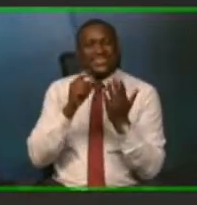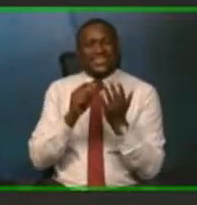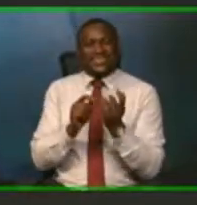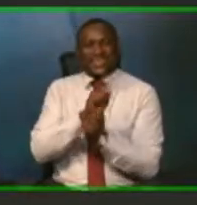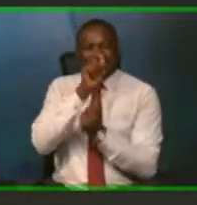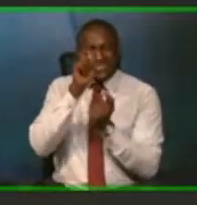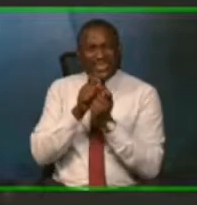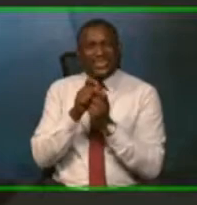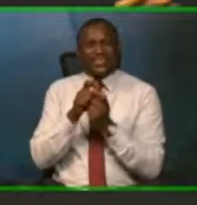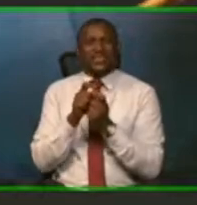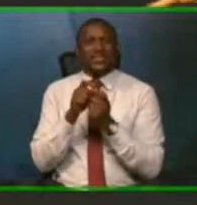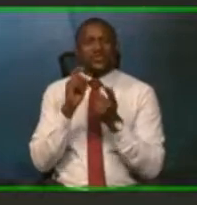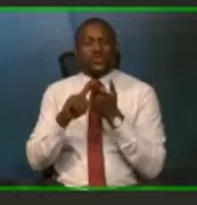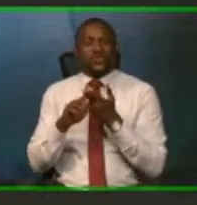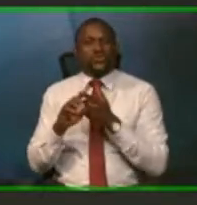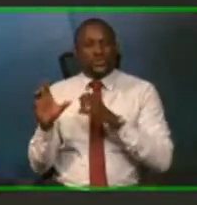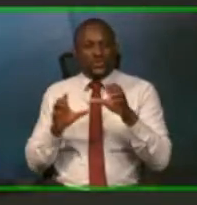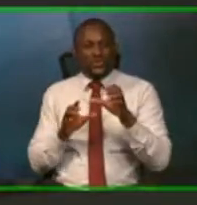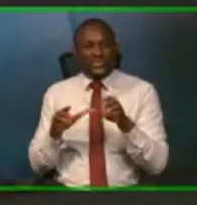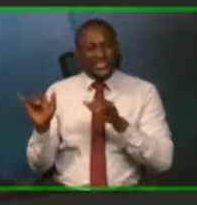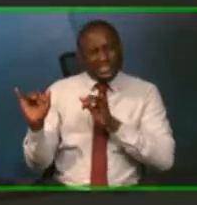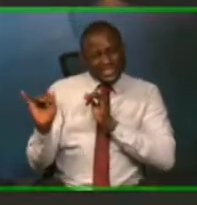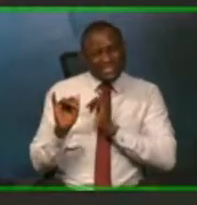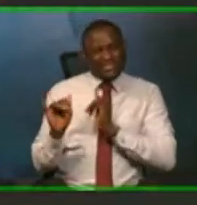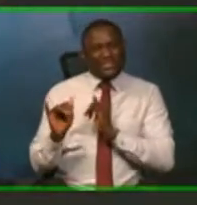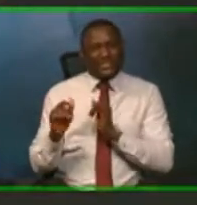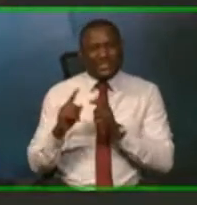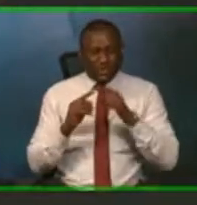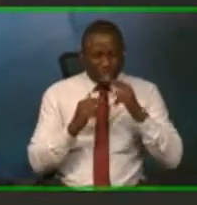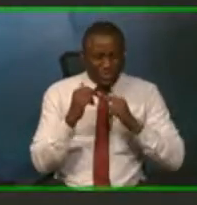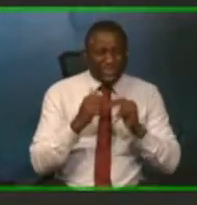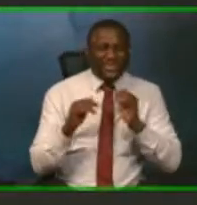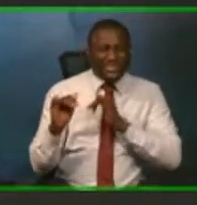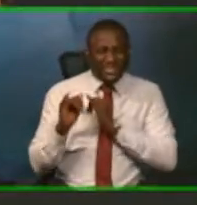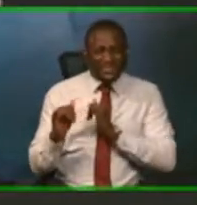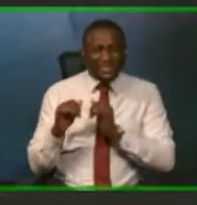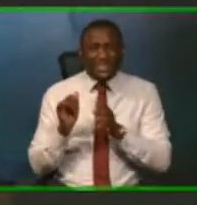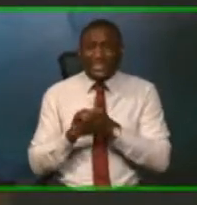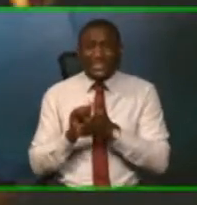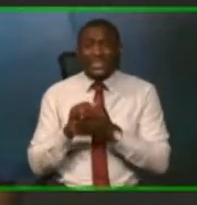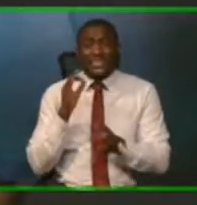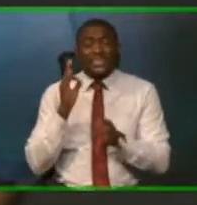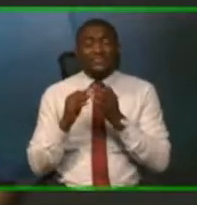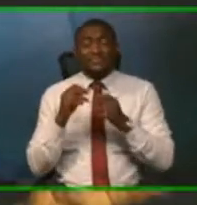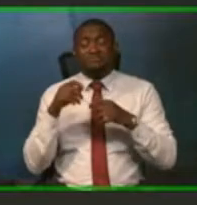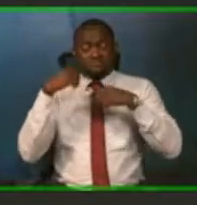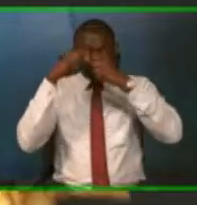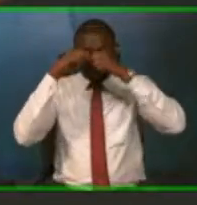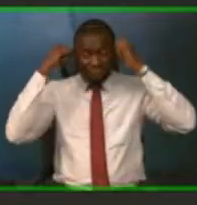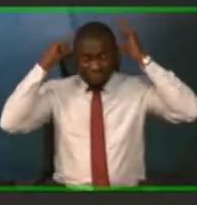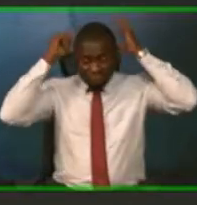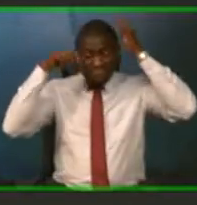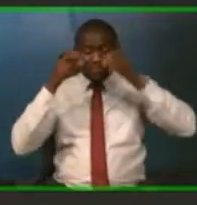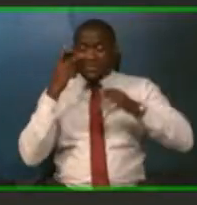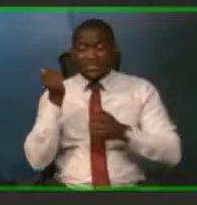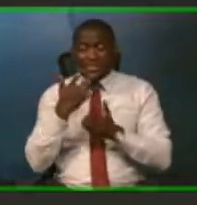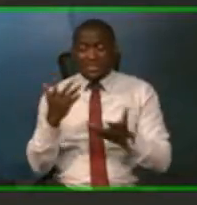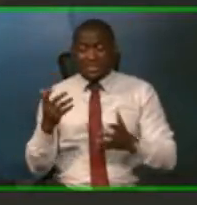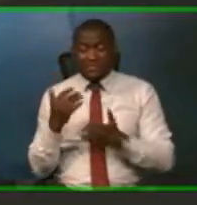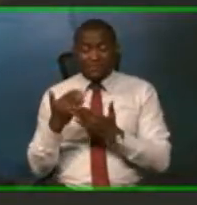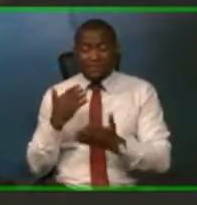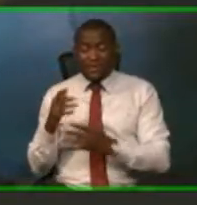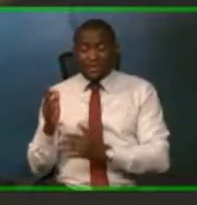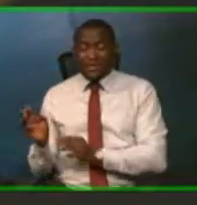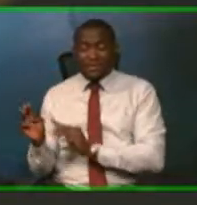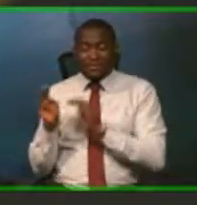architecturally speaking, to reproduce this structure to an extent that if you were blindfolded and carried away to